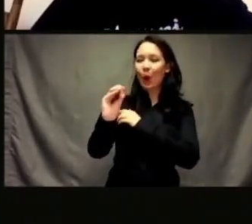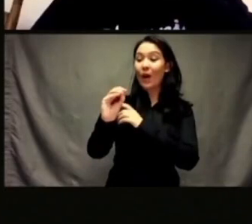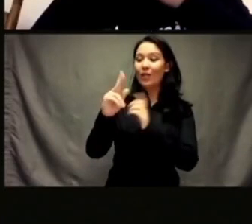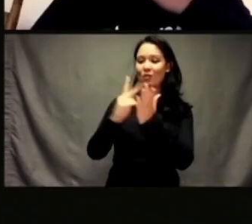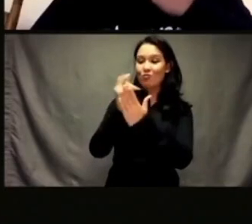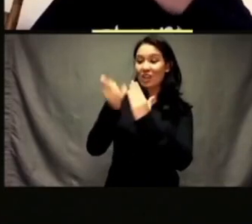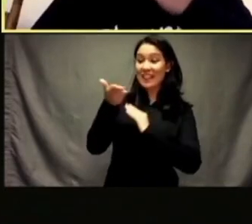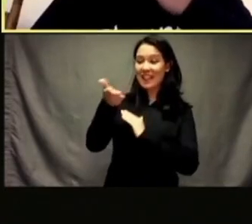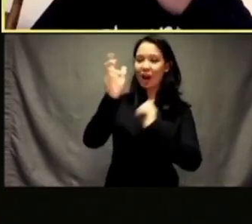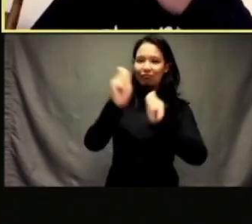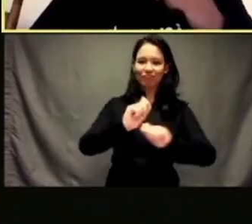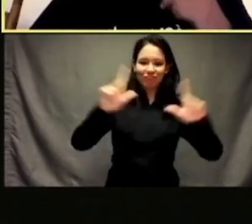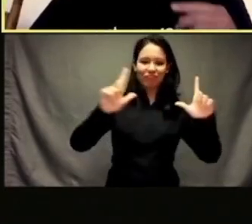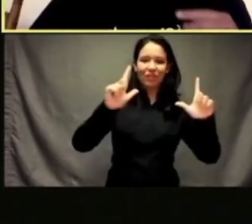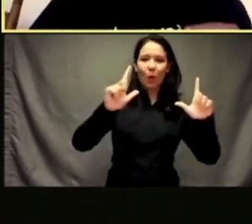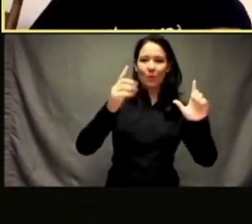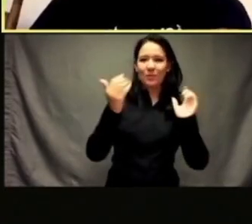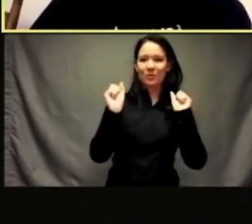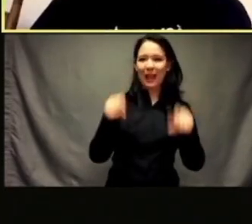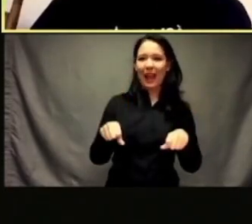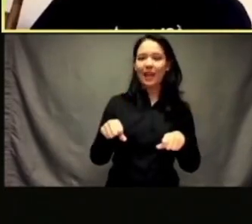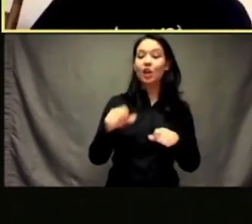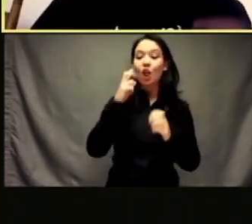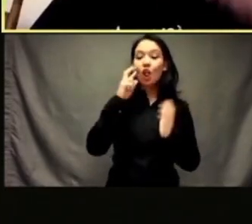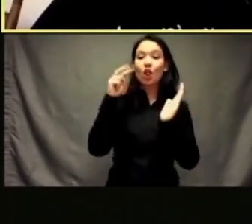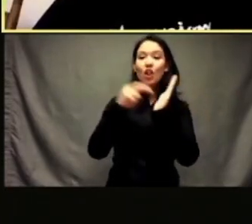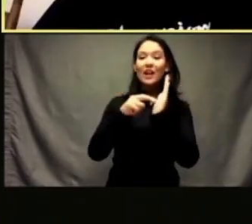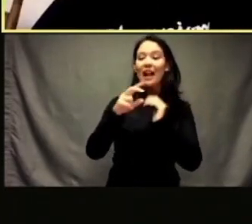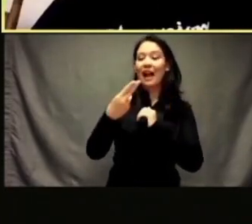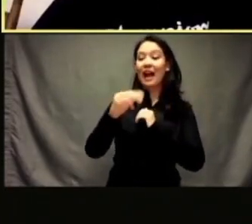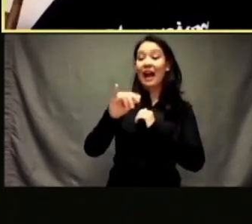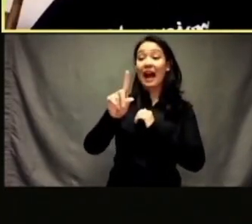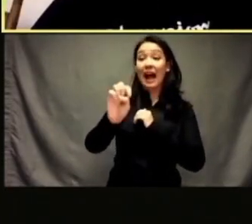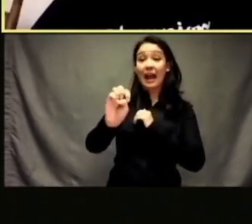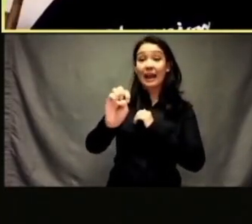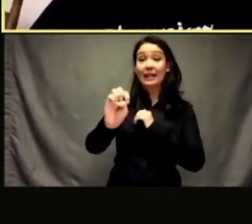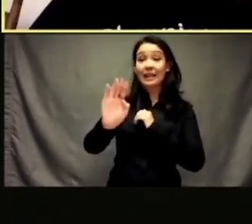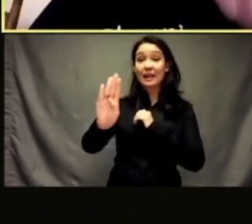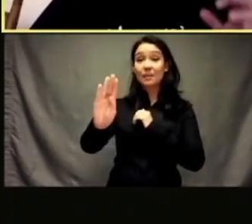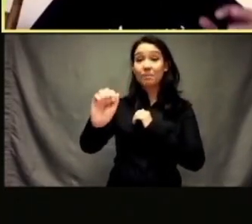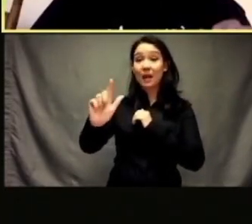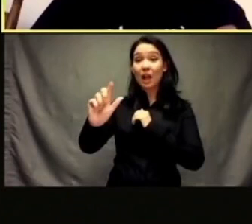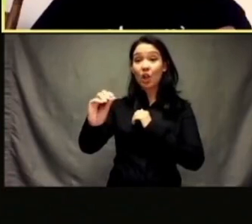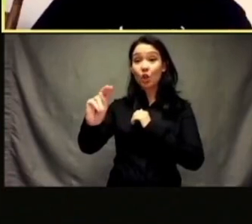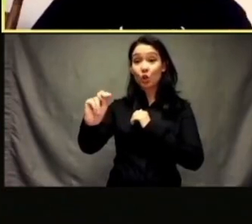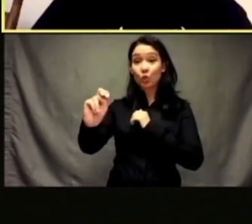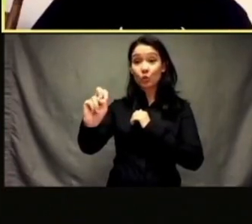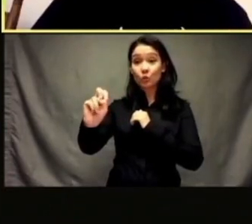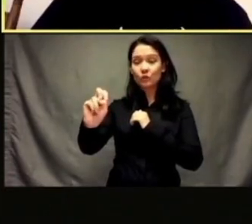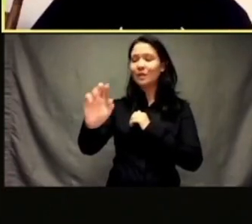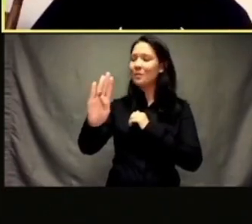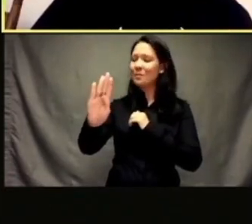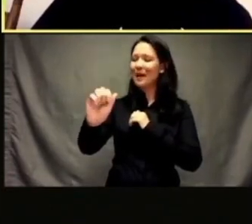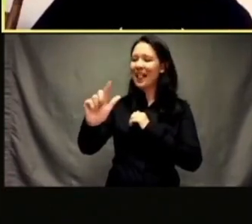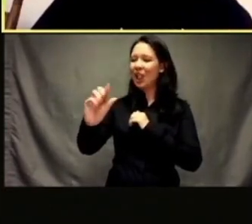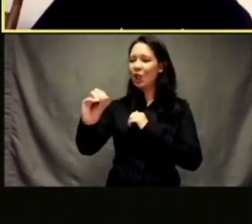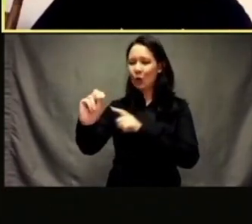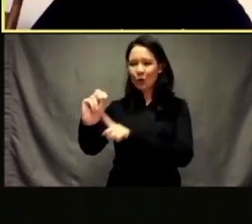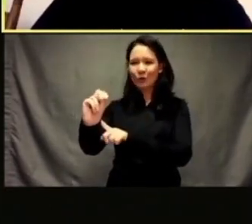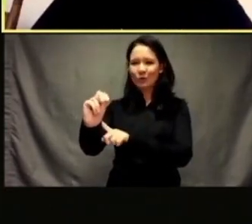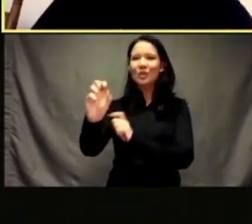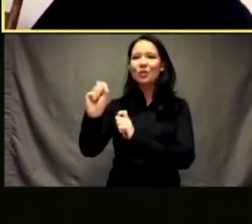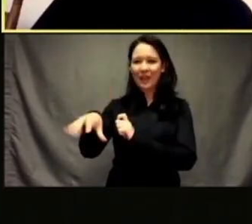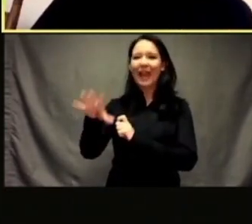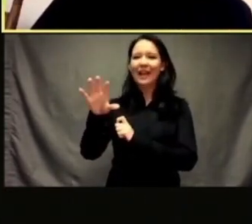studio. Yeah, if you go to the studio and look for Hide Balloon, I think that either that or my number, the last